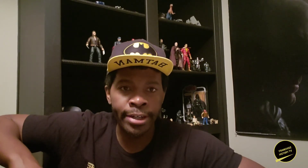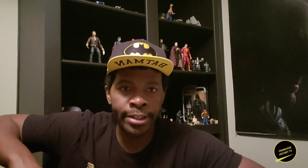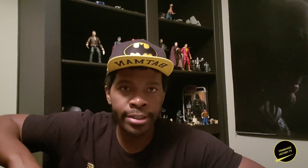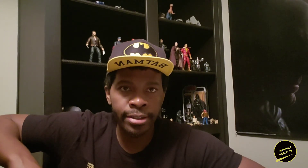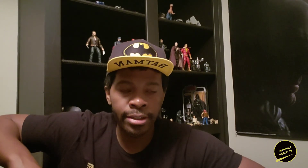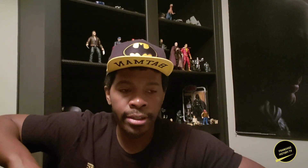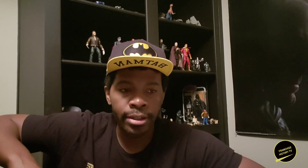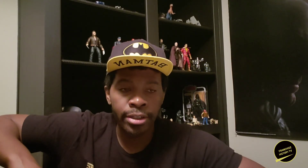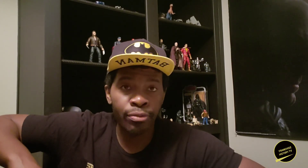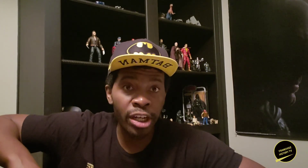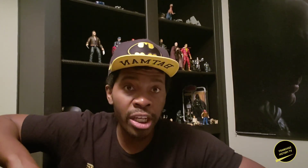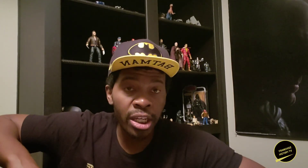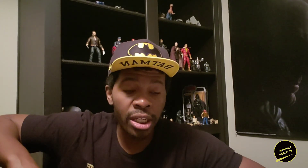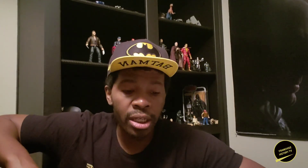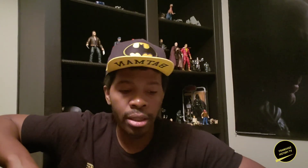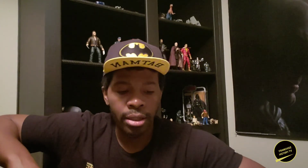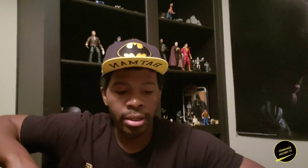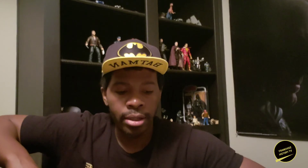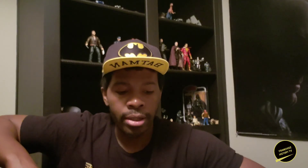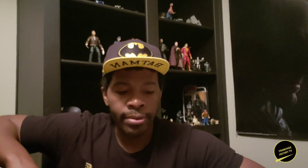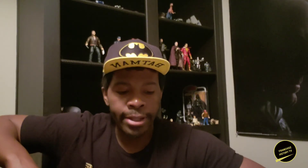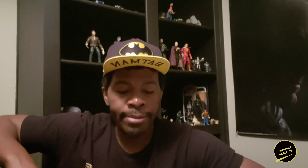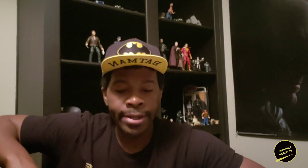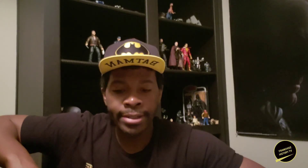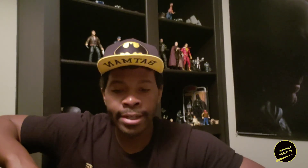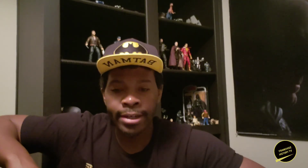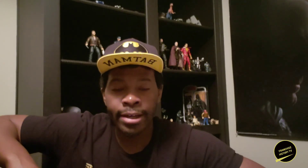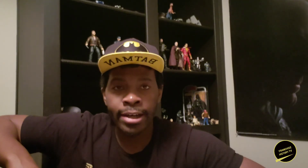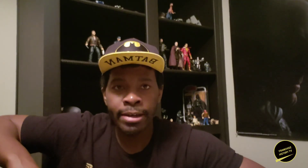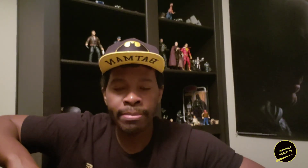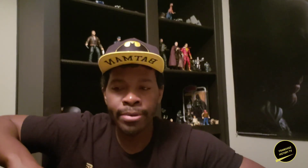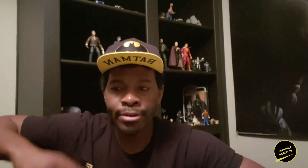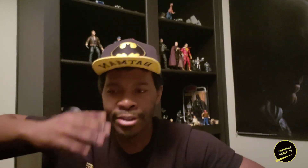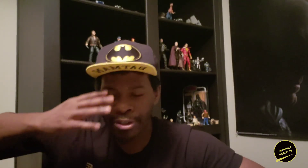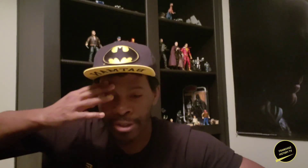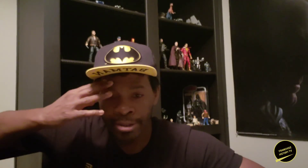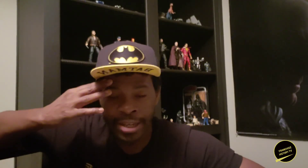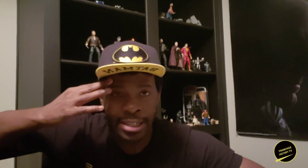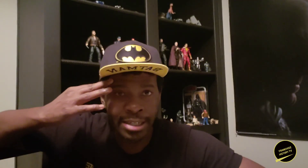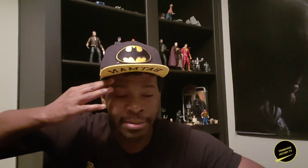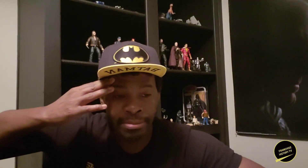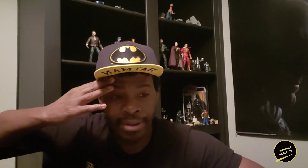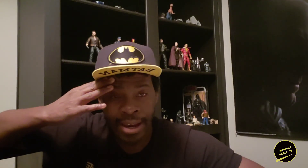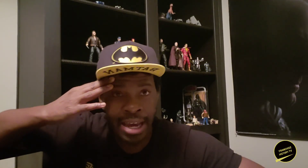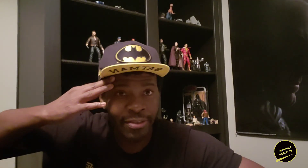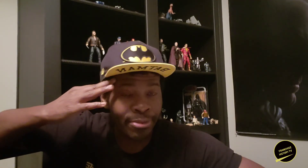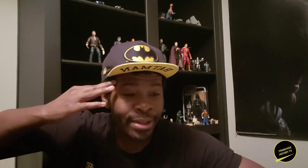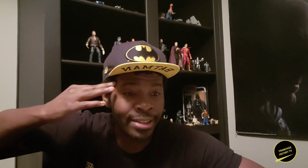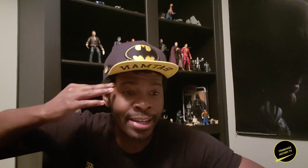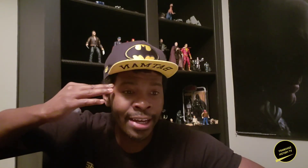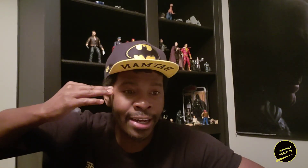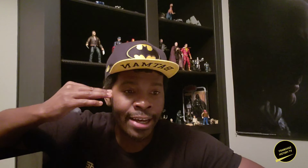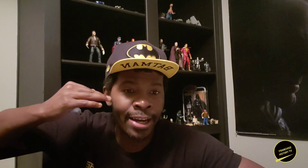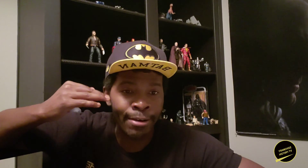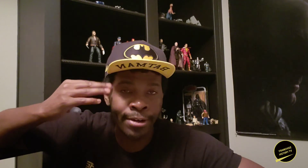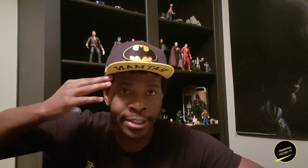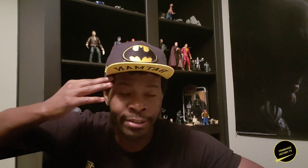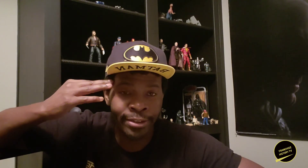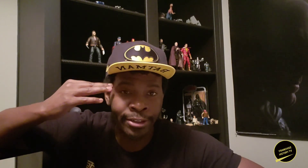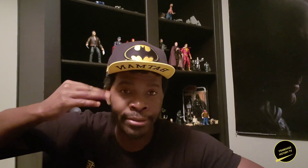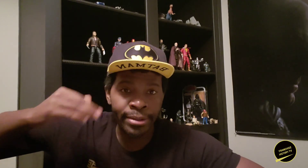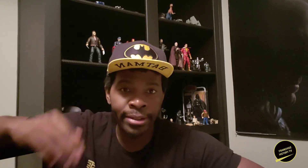you haven't done it. It's free. And with that being said, I'm going to take some Advil, because now I got a